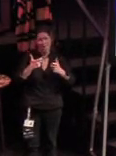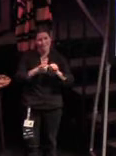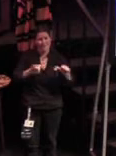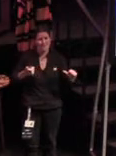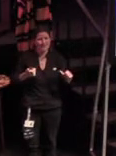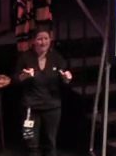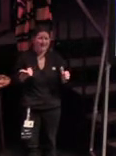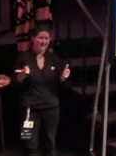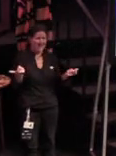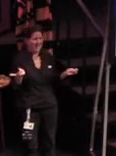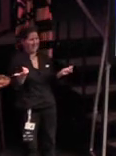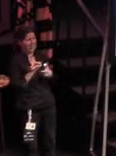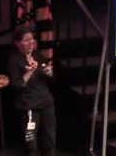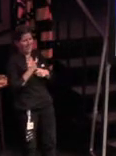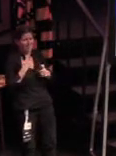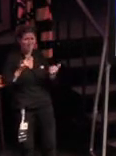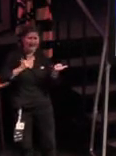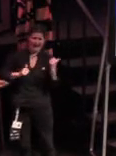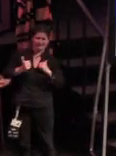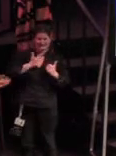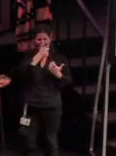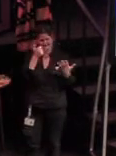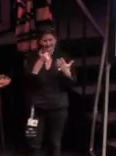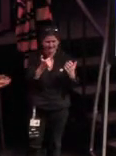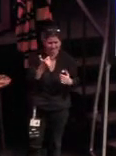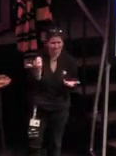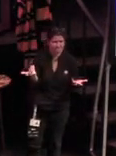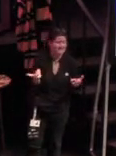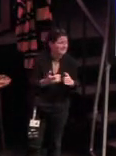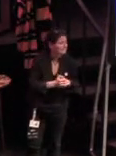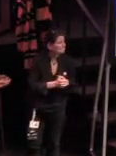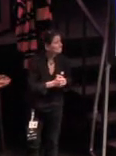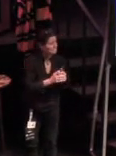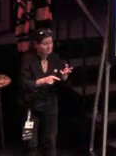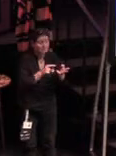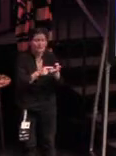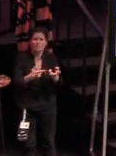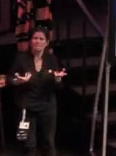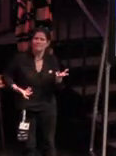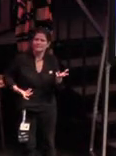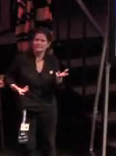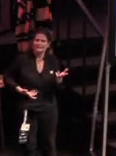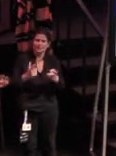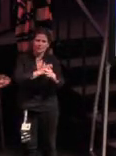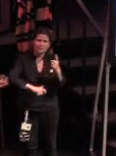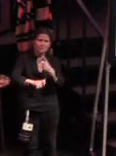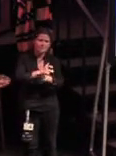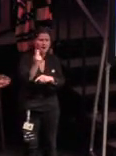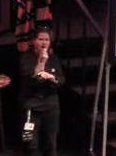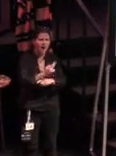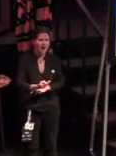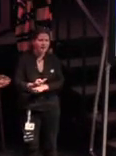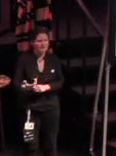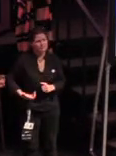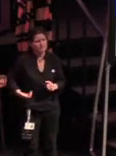of a 16-year-old. And the third was a business community arts apprenticeship at a theatre called